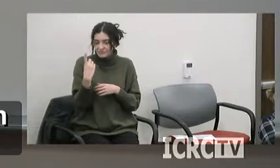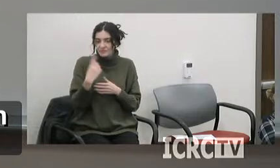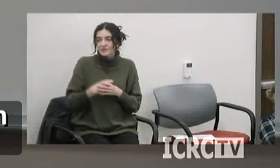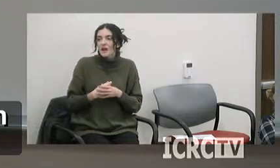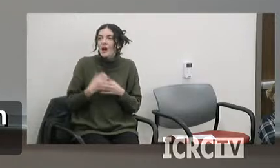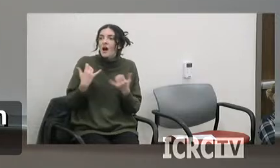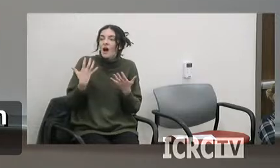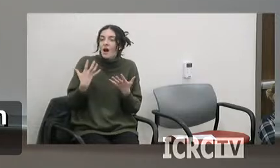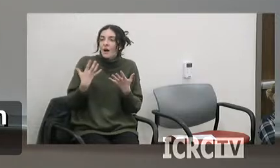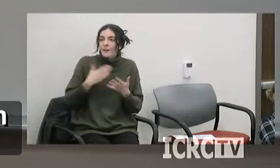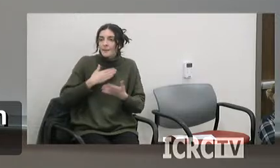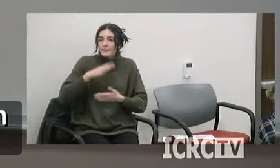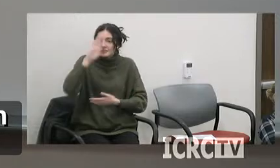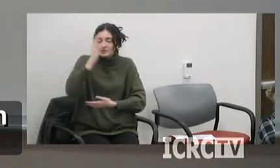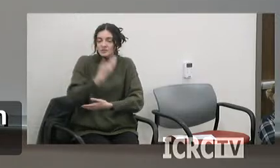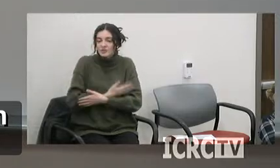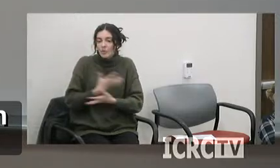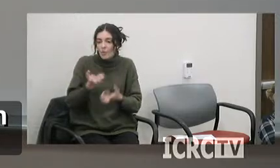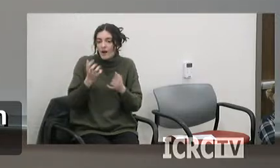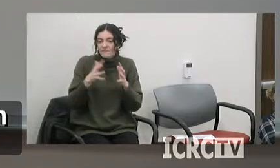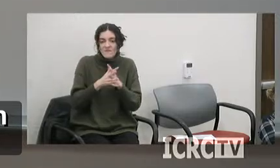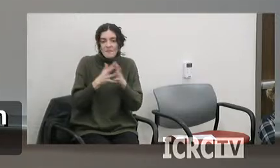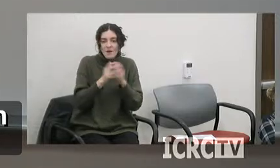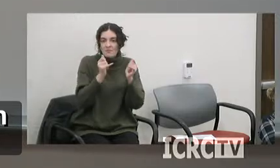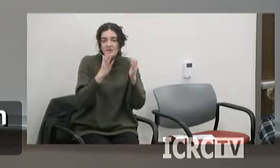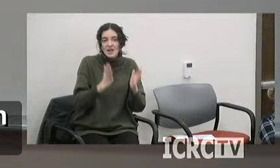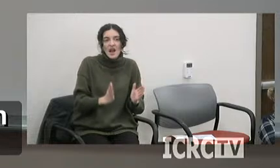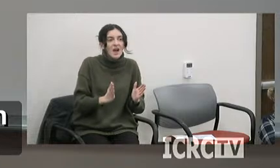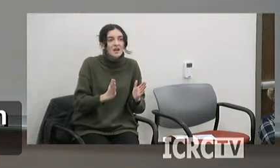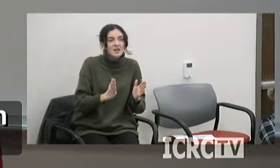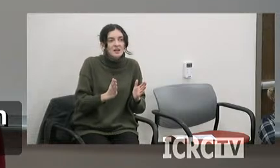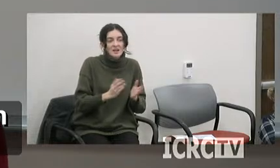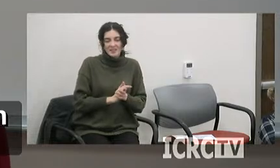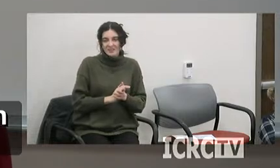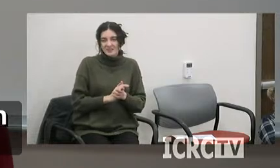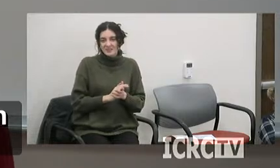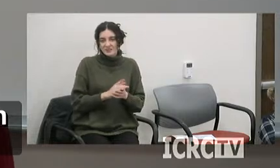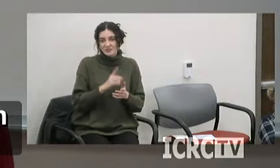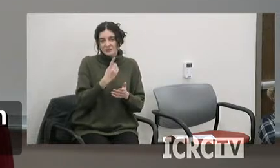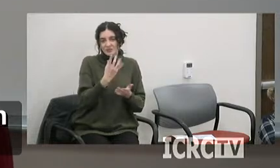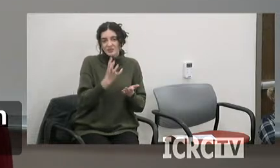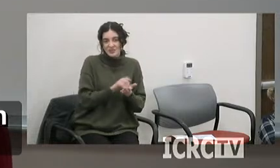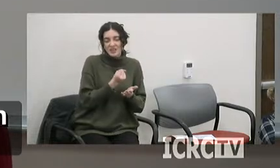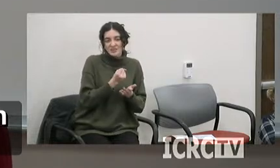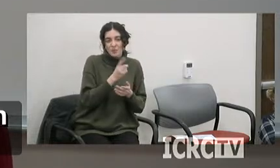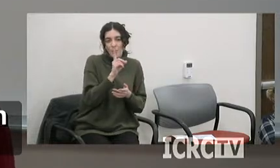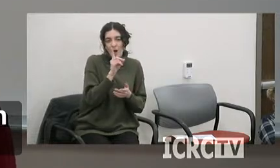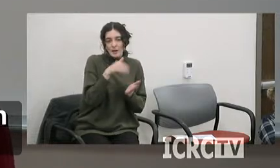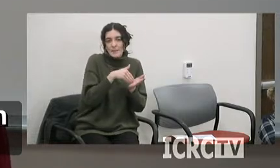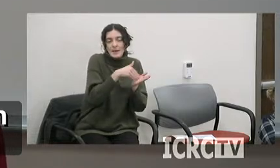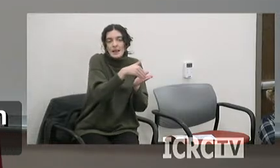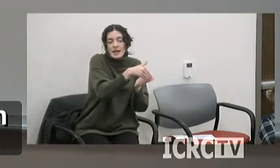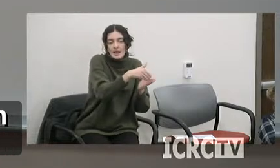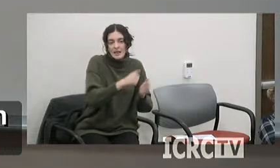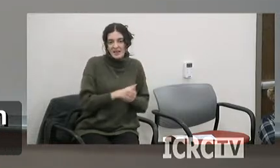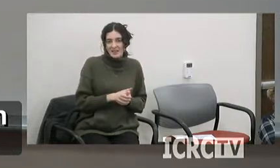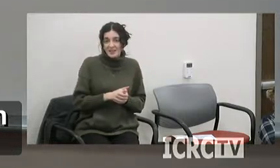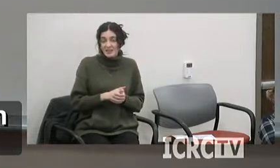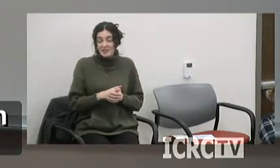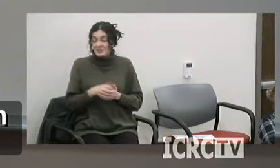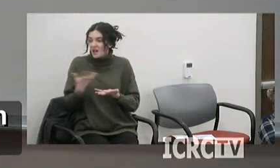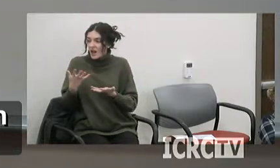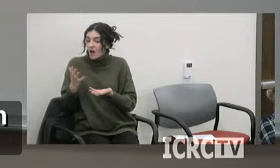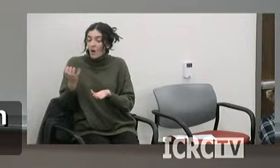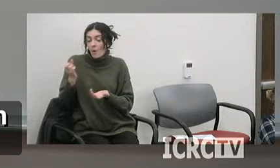million. What are the chances of our students making it on a Broadway? Well, it's 1 in 1,000. 1 in 1,000.